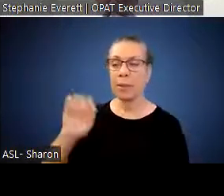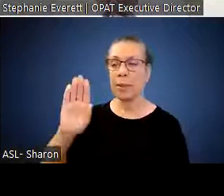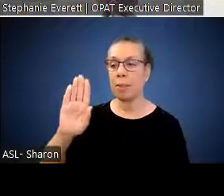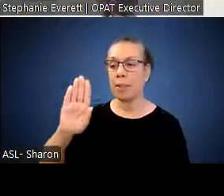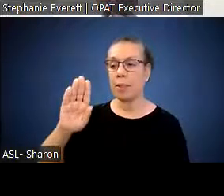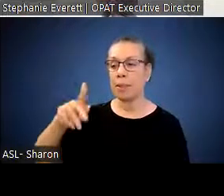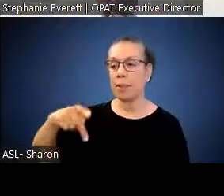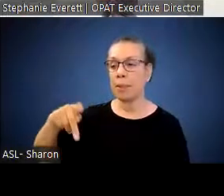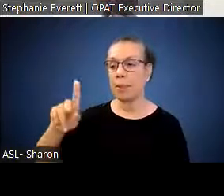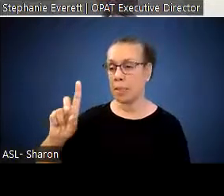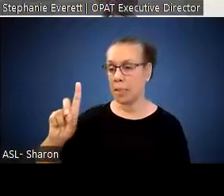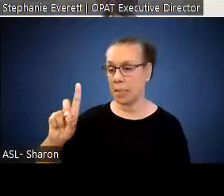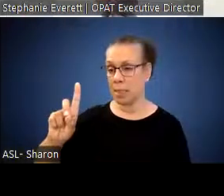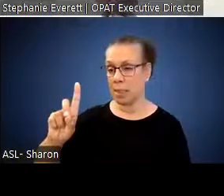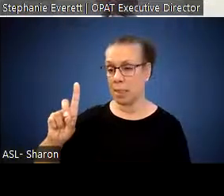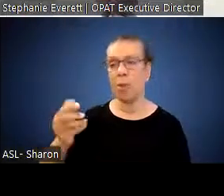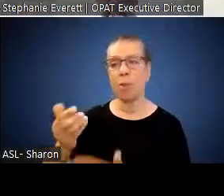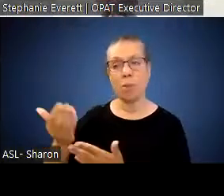would